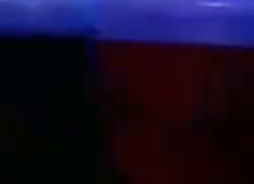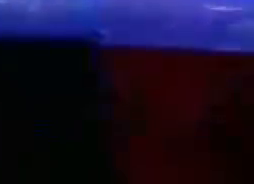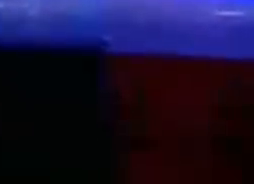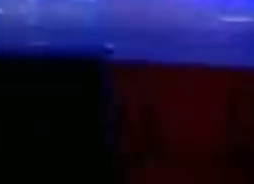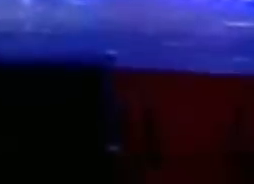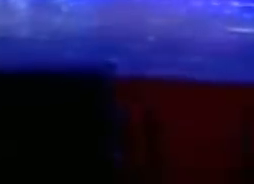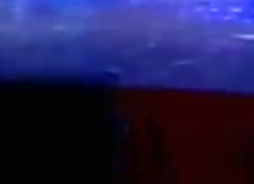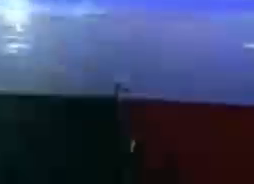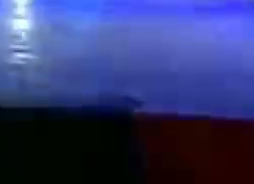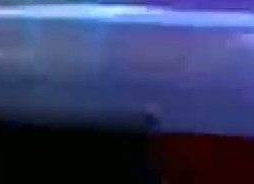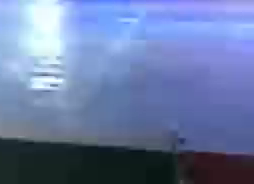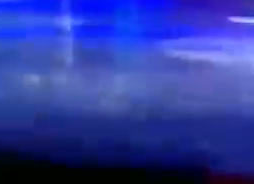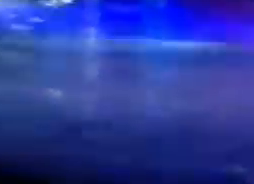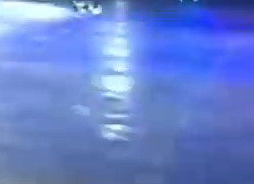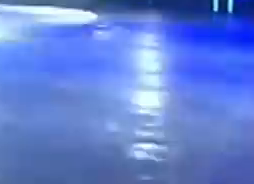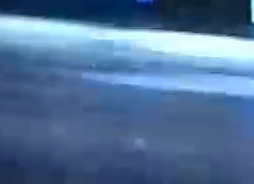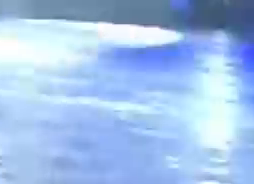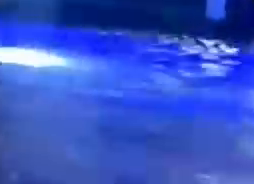All my ladies,